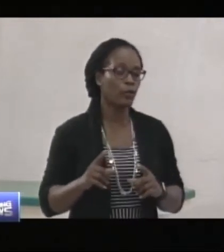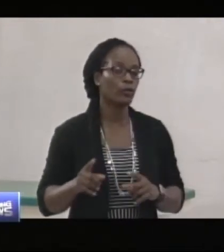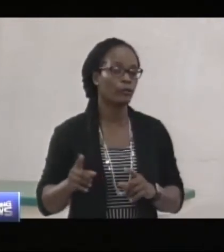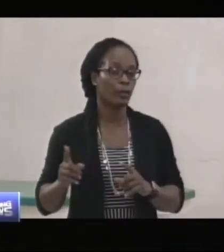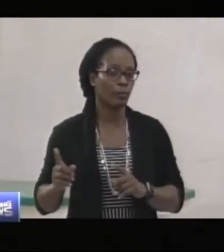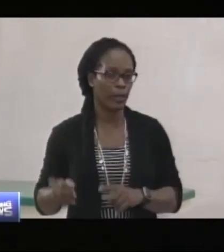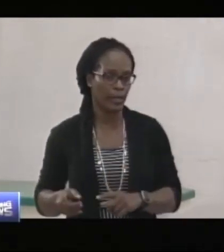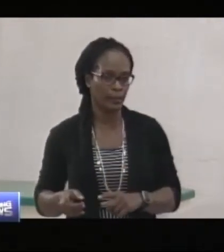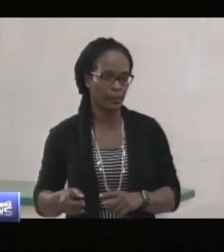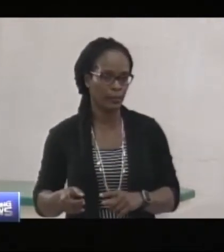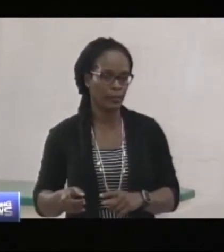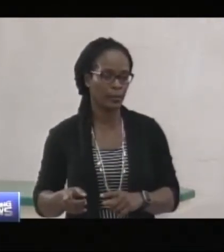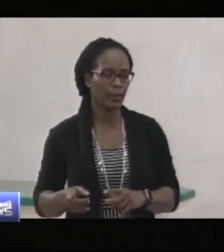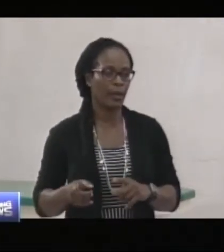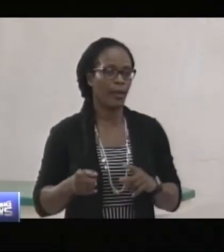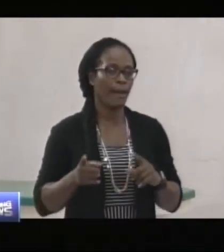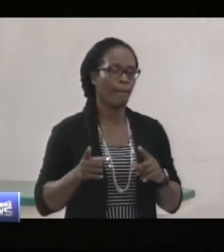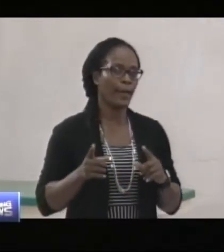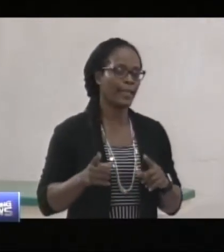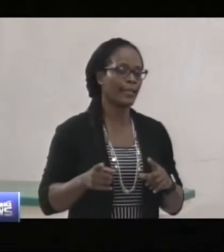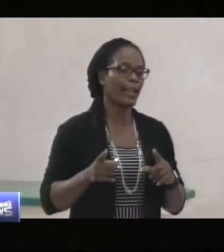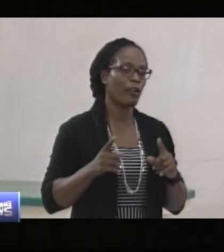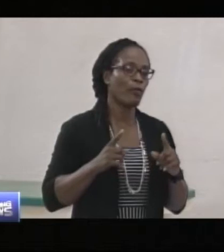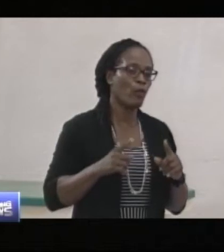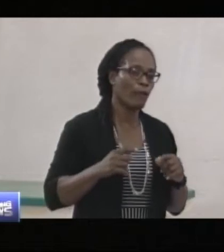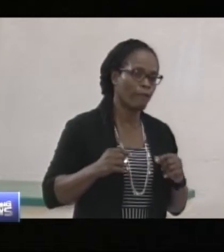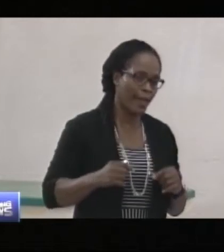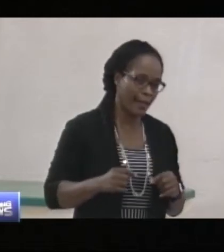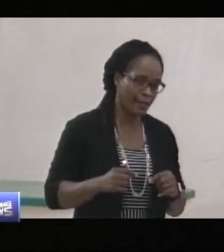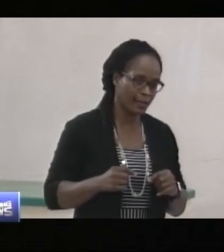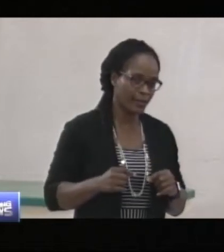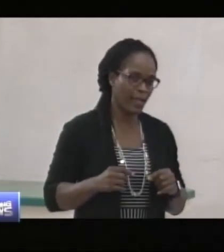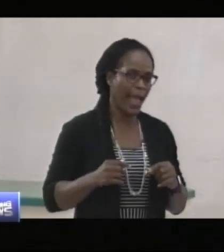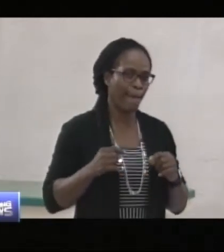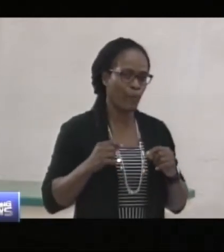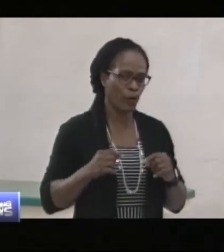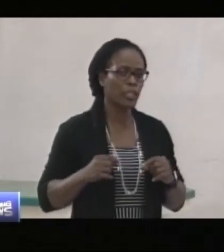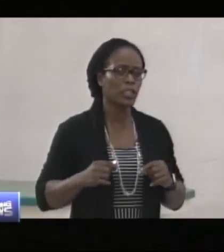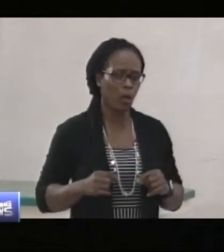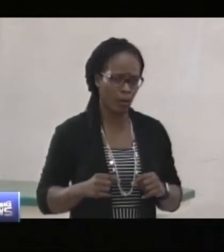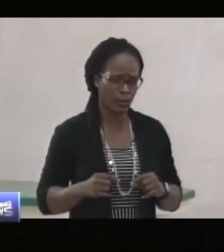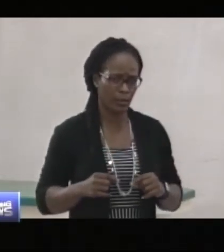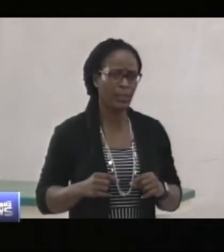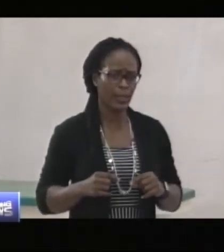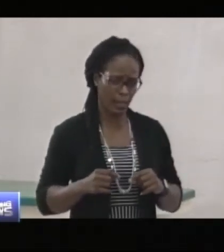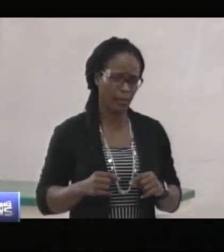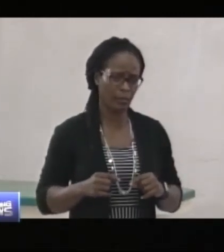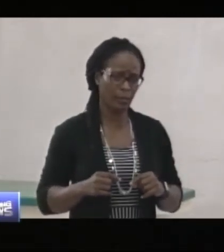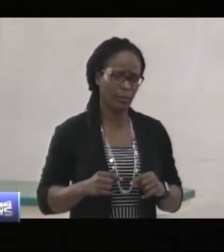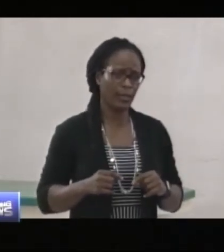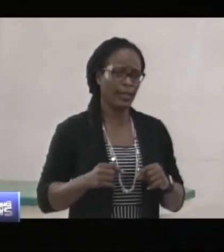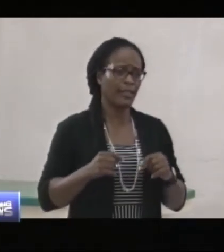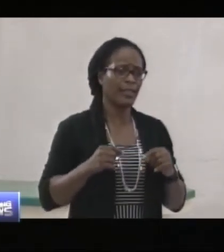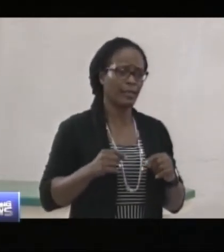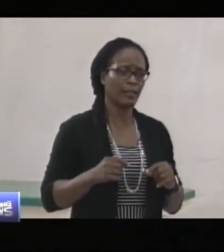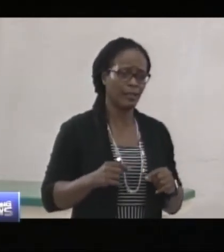find a gluten-free bread, but it can carry more fat and more salt. Yeah.